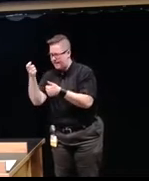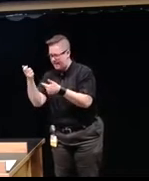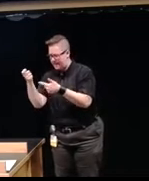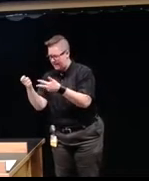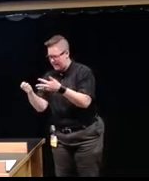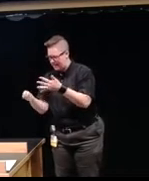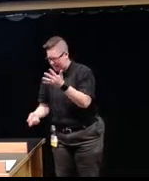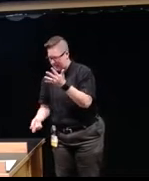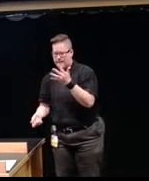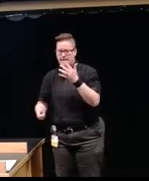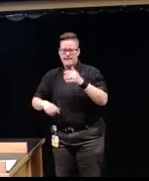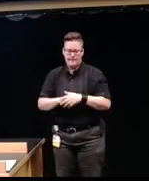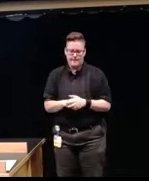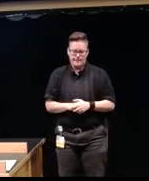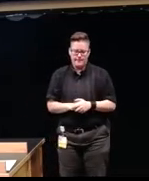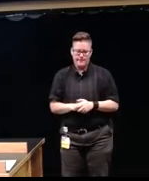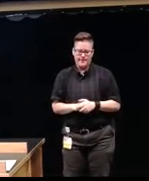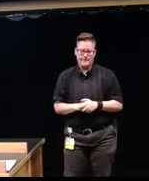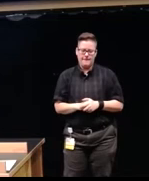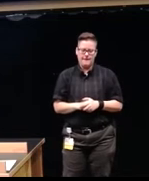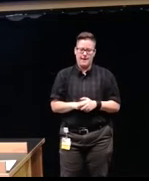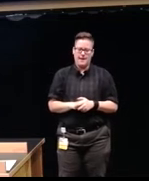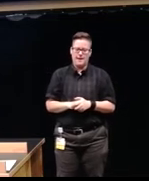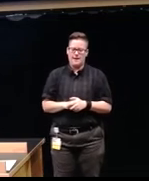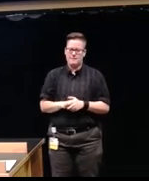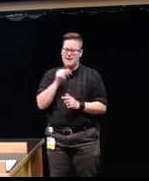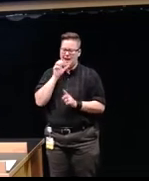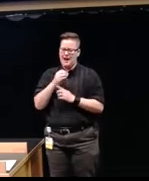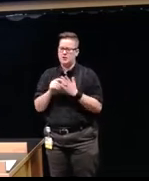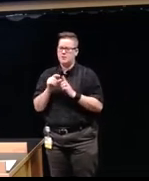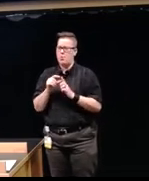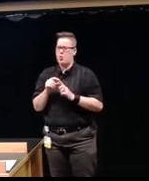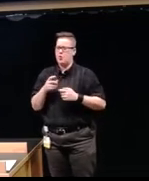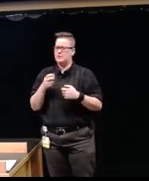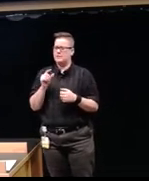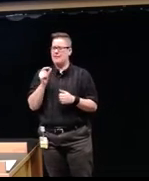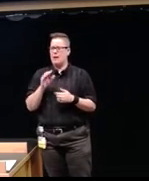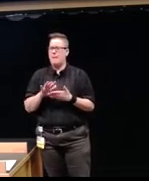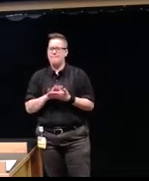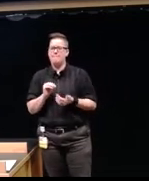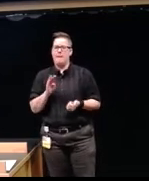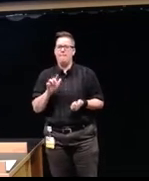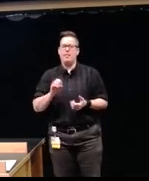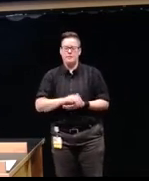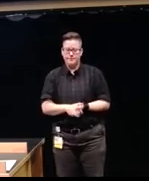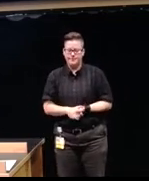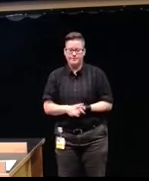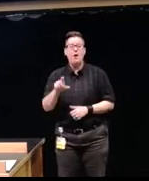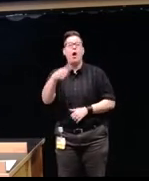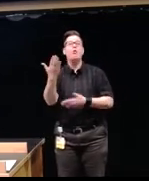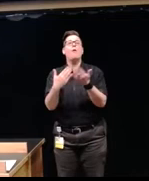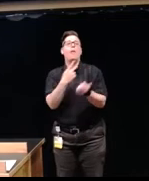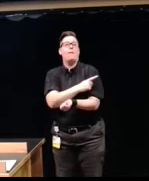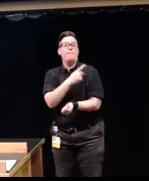examination and semiological features that are specific for the diagnosis. The other big piece is patients tell